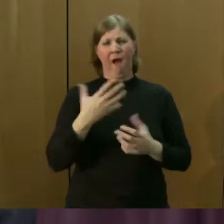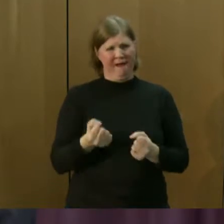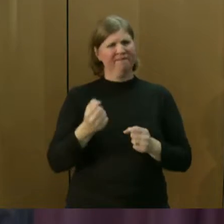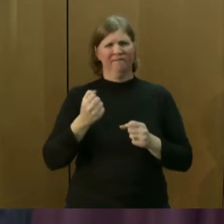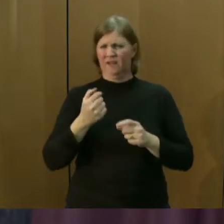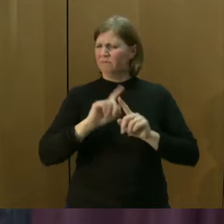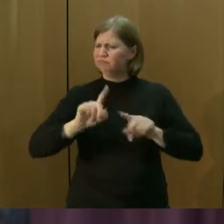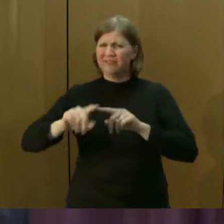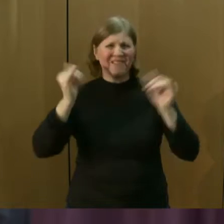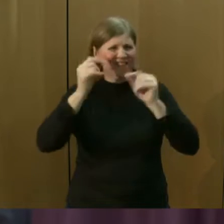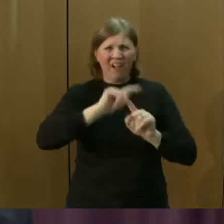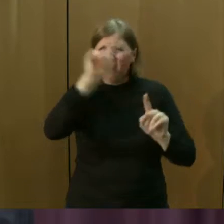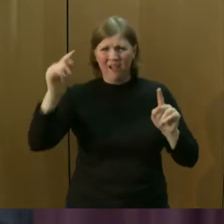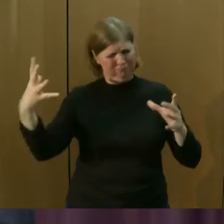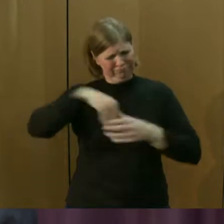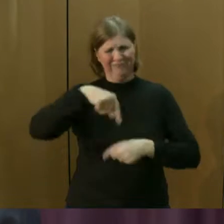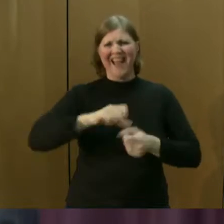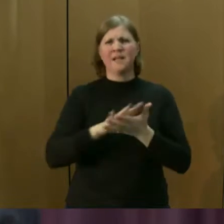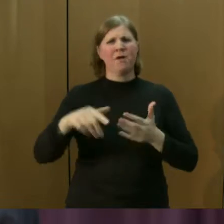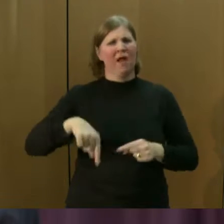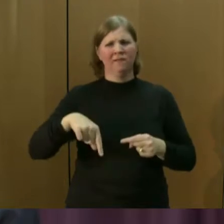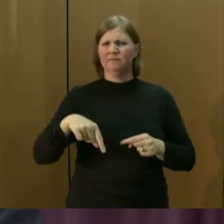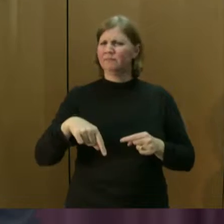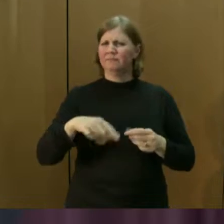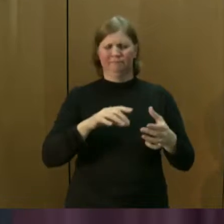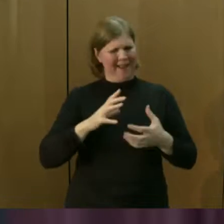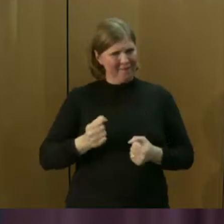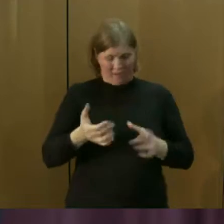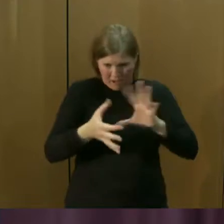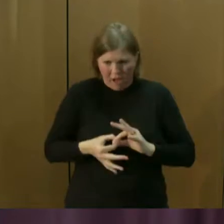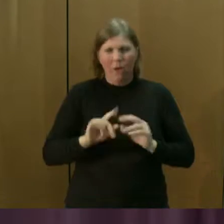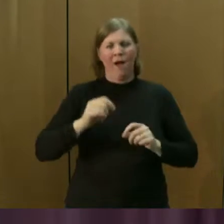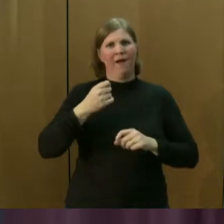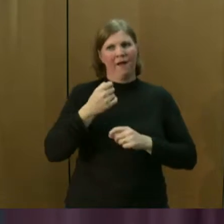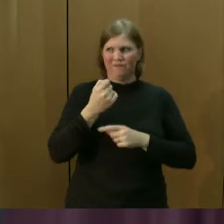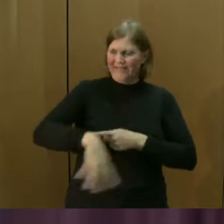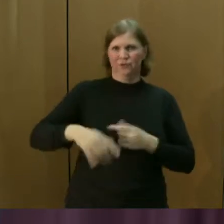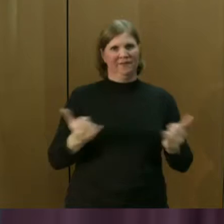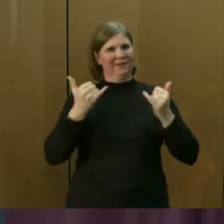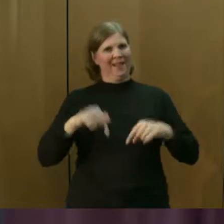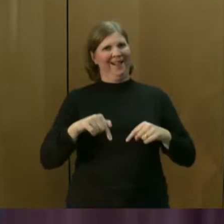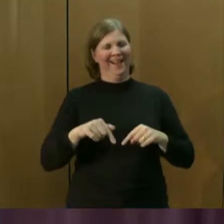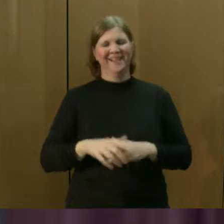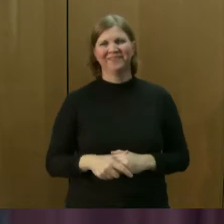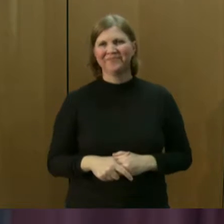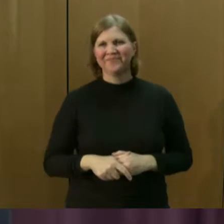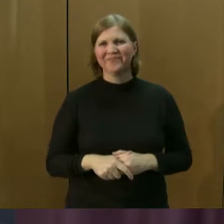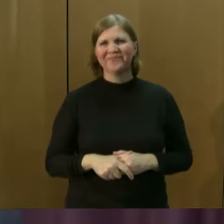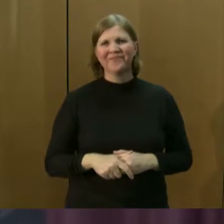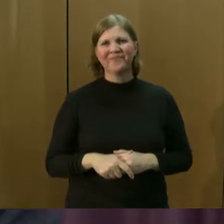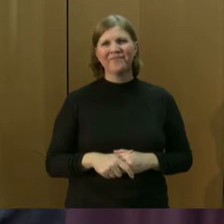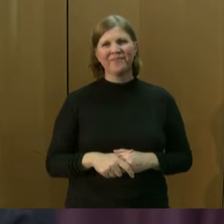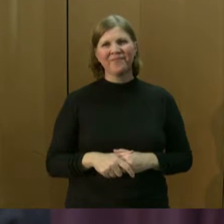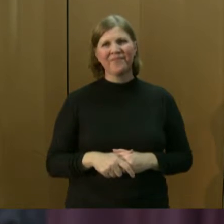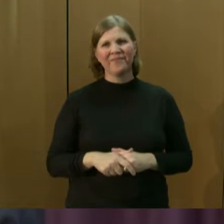the activity that's happening is really what sets Edinburgh apart. And then finally, and I guess most importantly, it's artist-led. Nobody decided